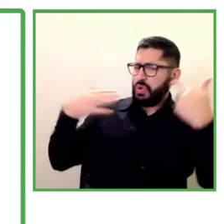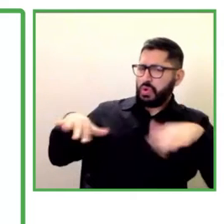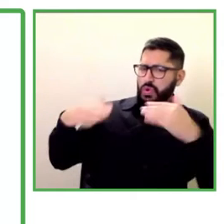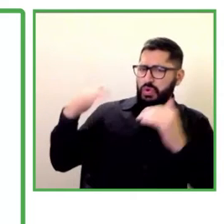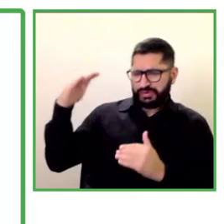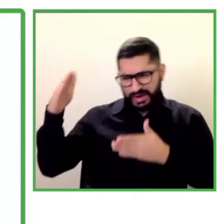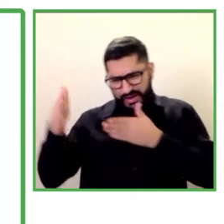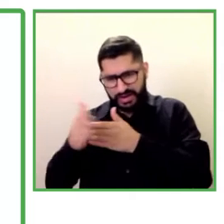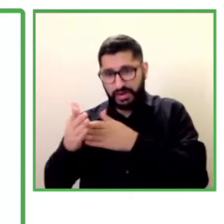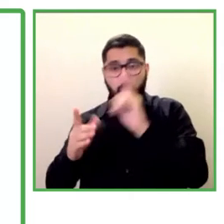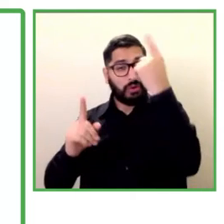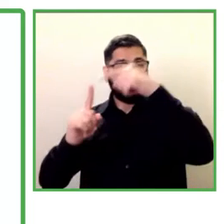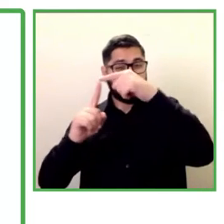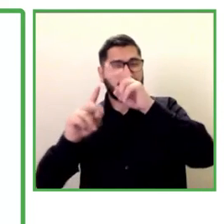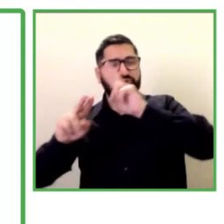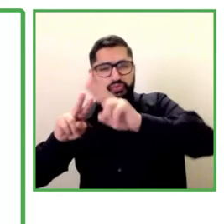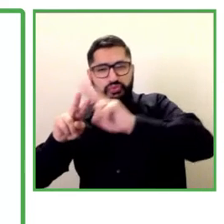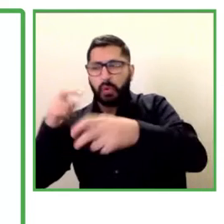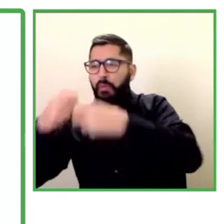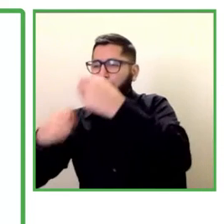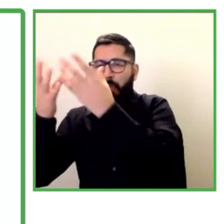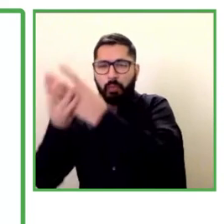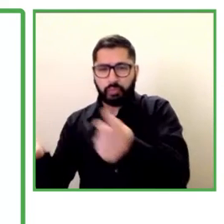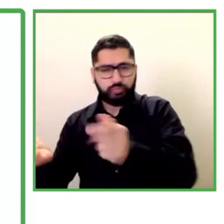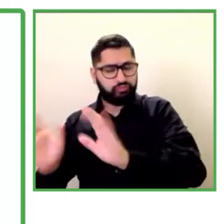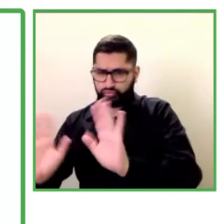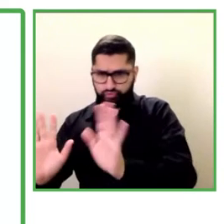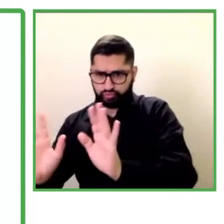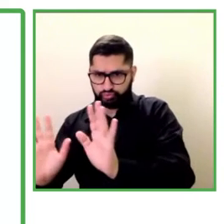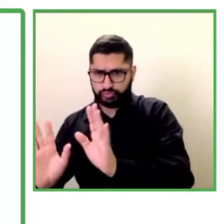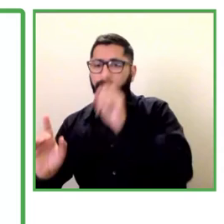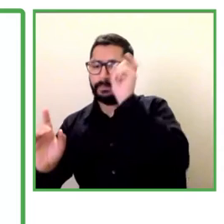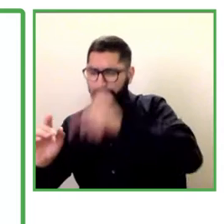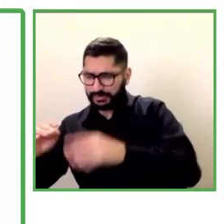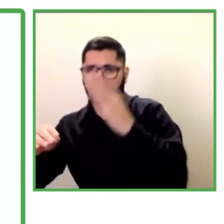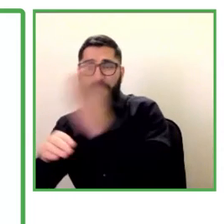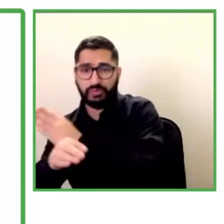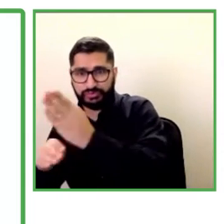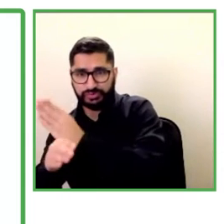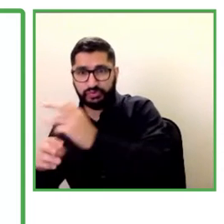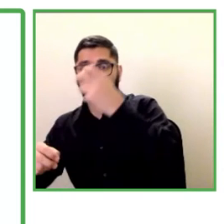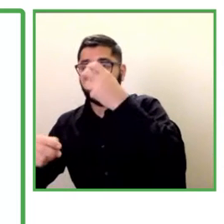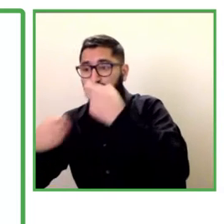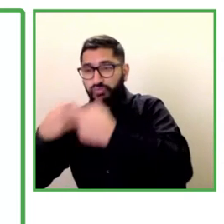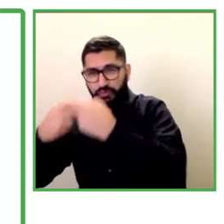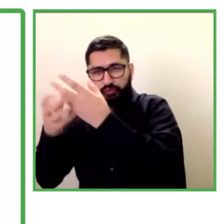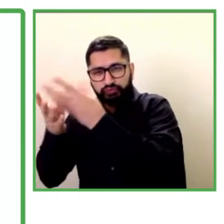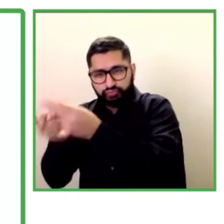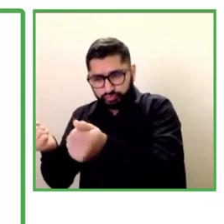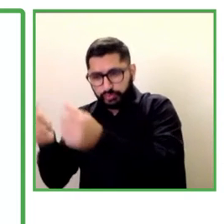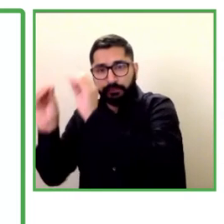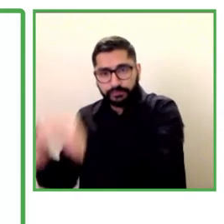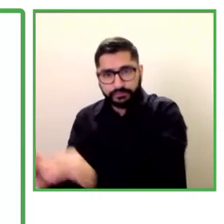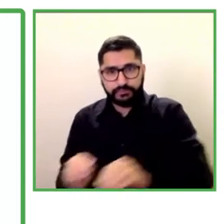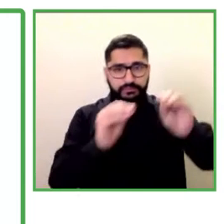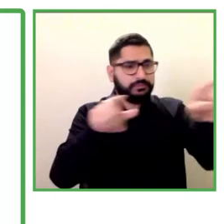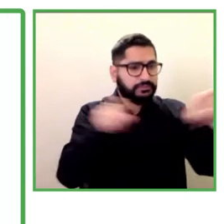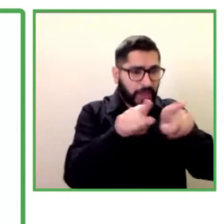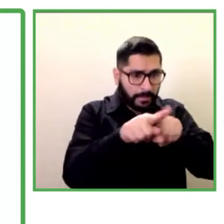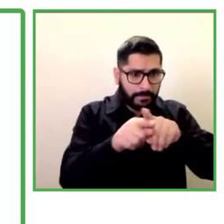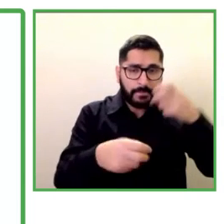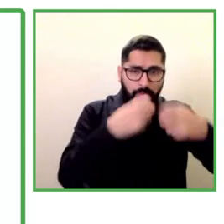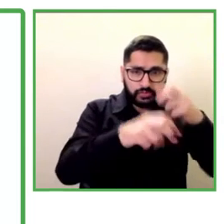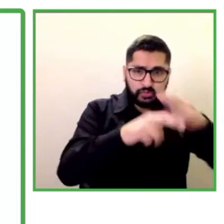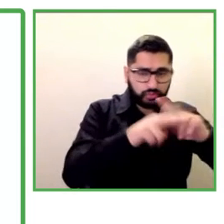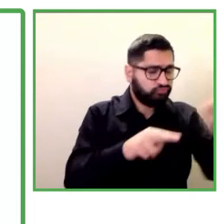same action cannot be applied in to companies, and the same action could even contribute to overcome different barriers. This diversity